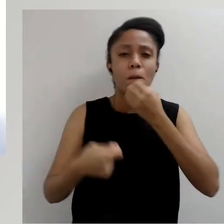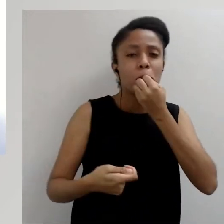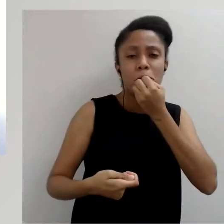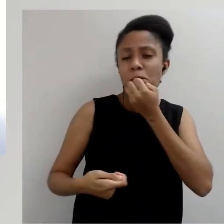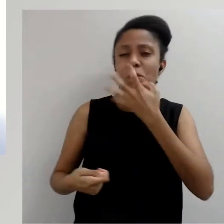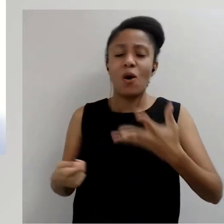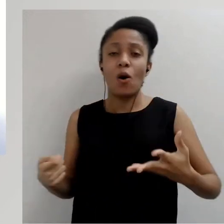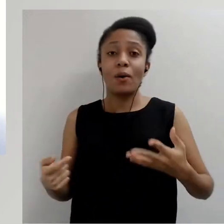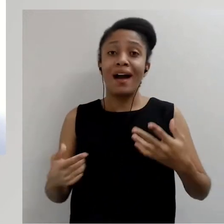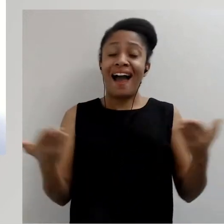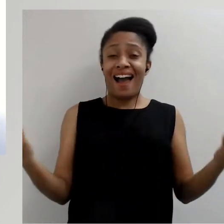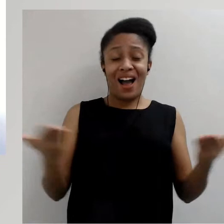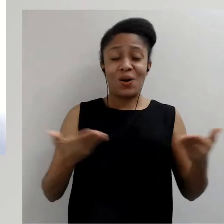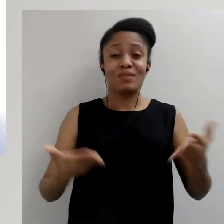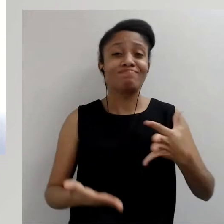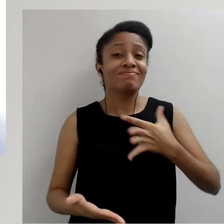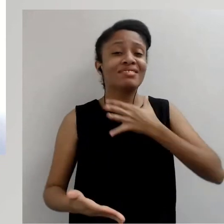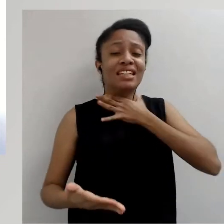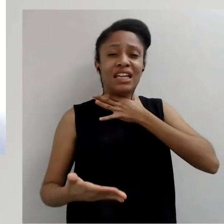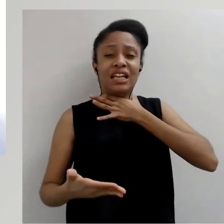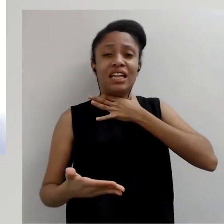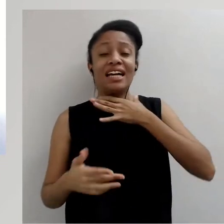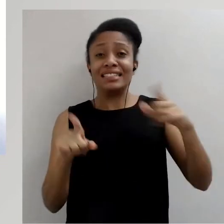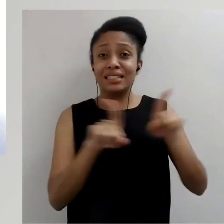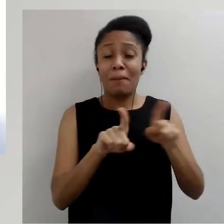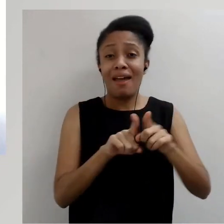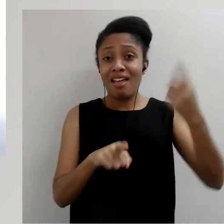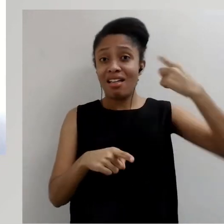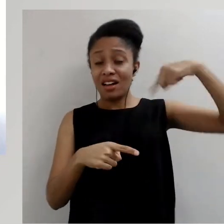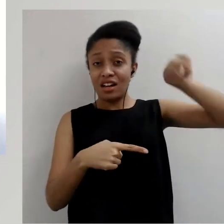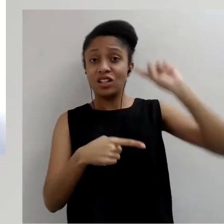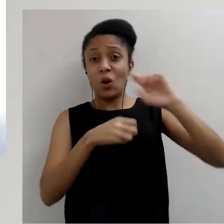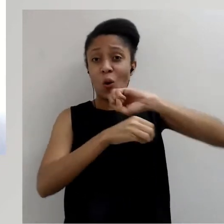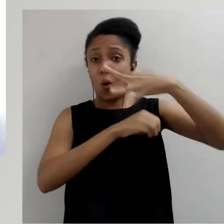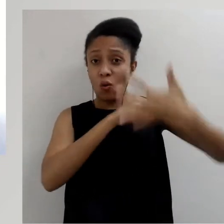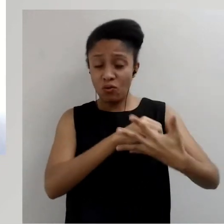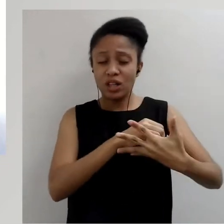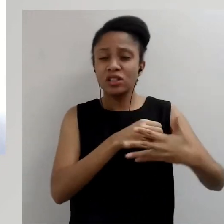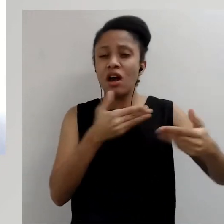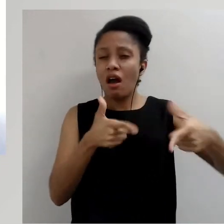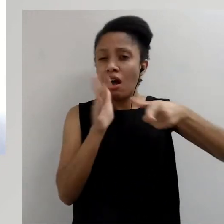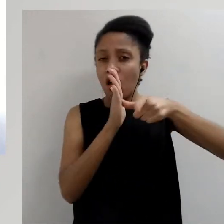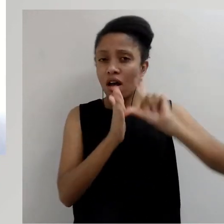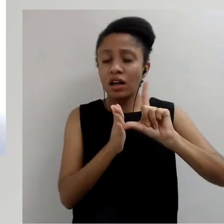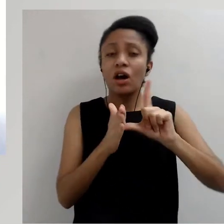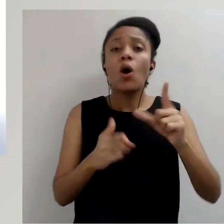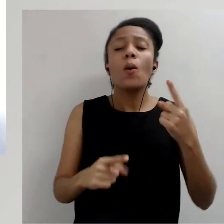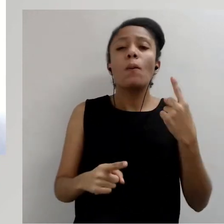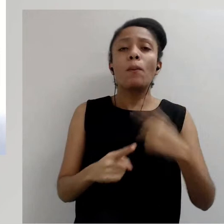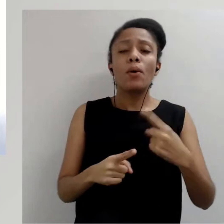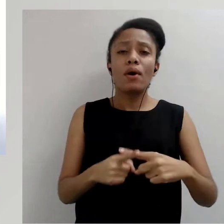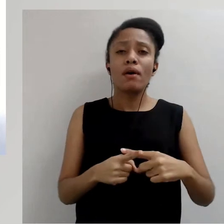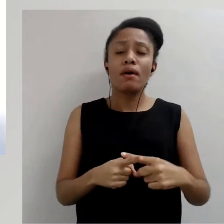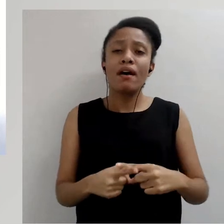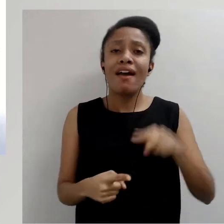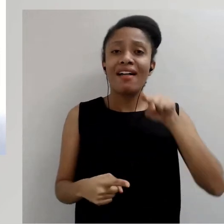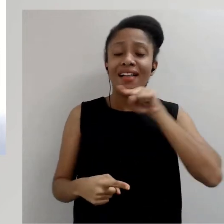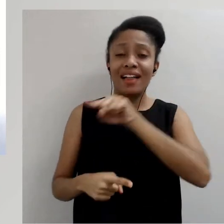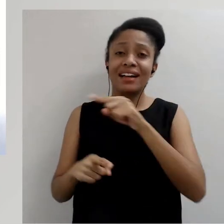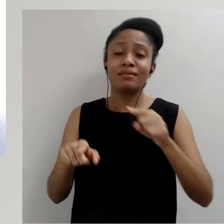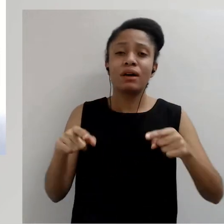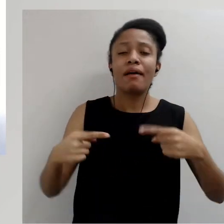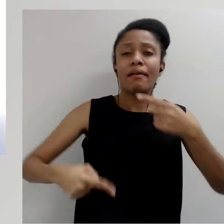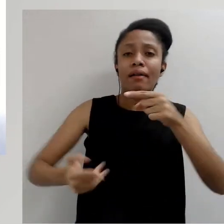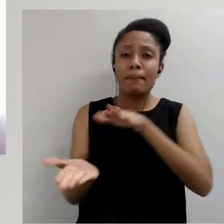with that. But lately, right before the COVID crisis, we were facing a moment in